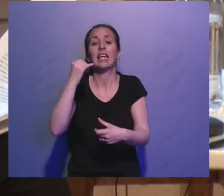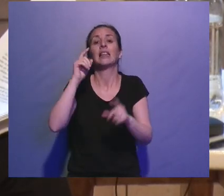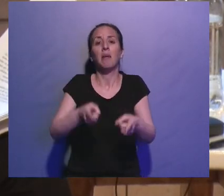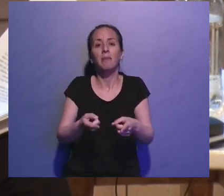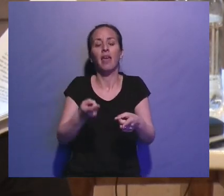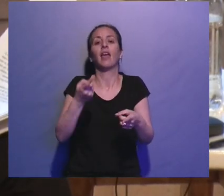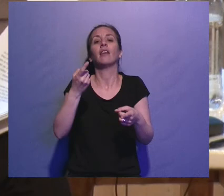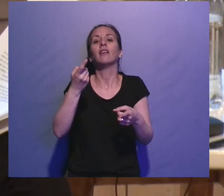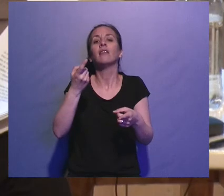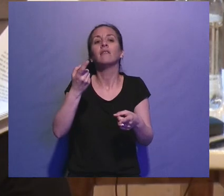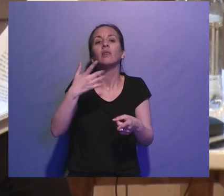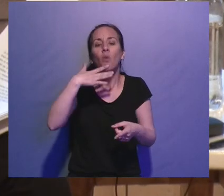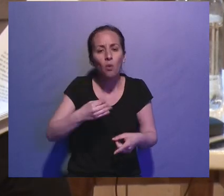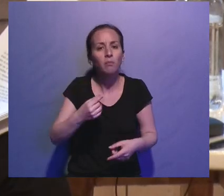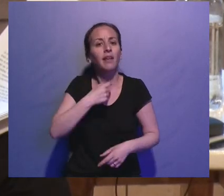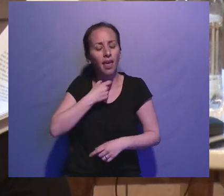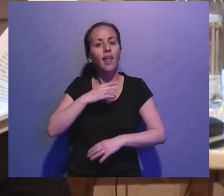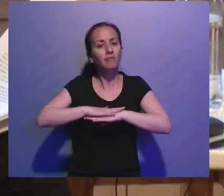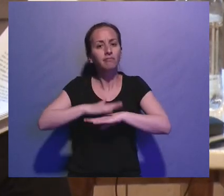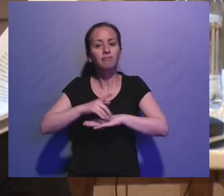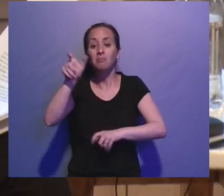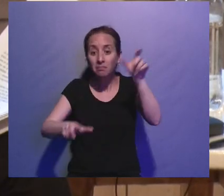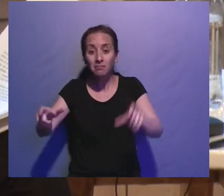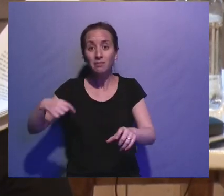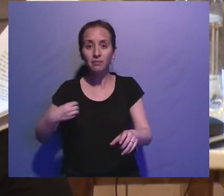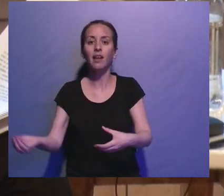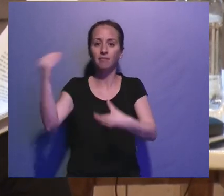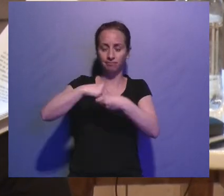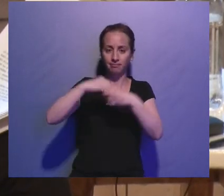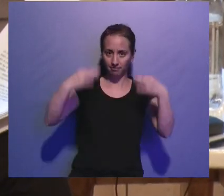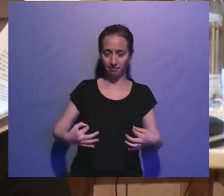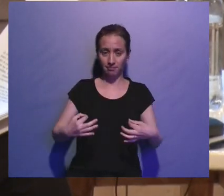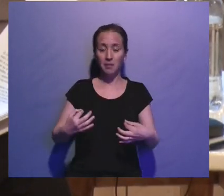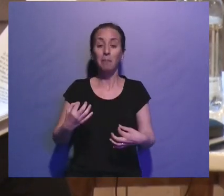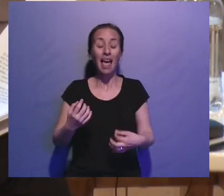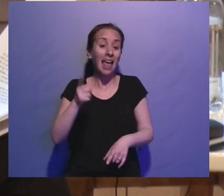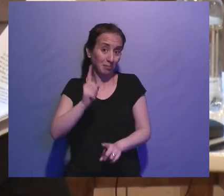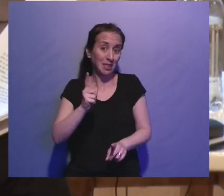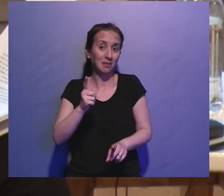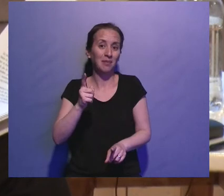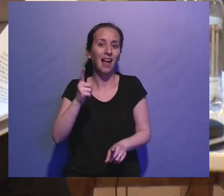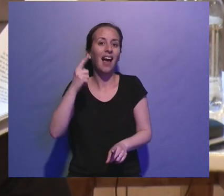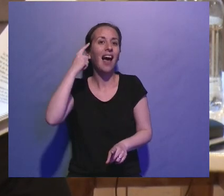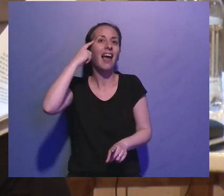the stakeholders involved and engaged with the